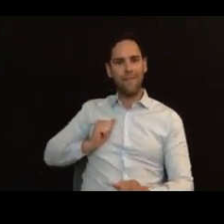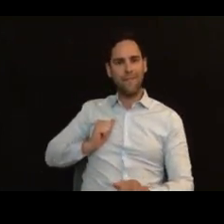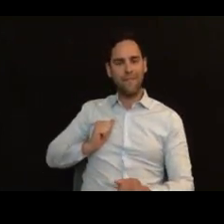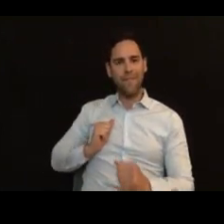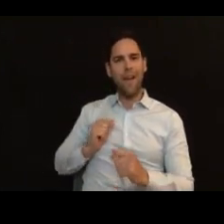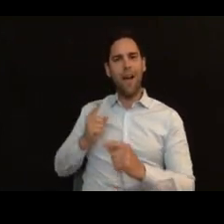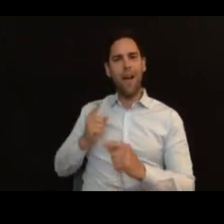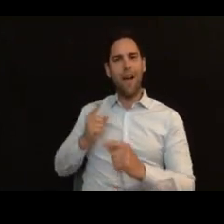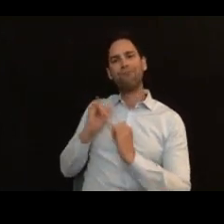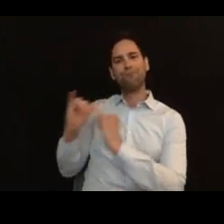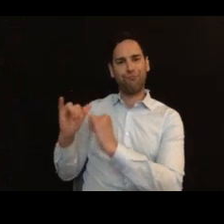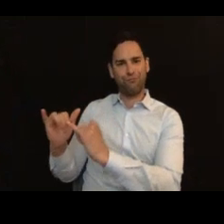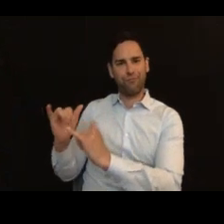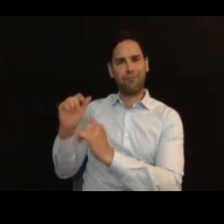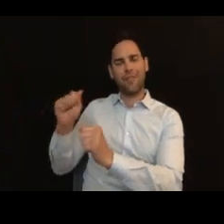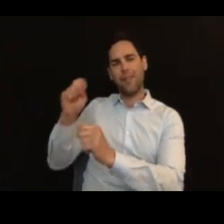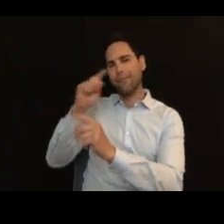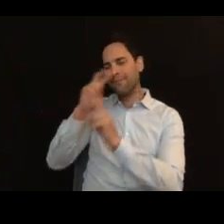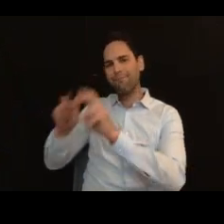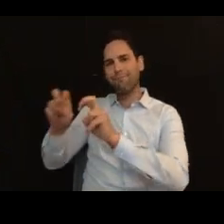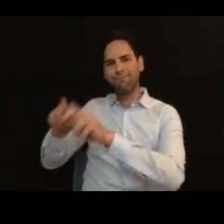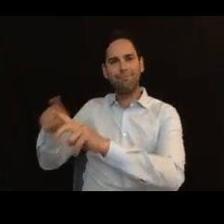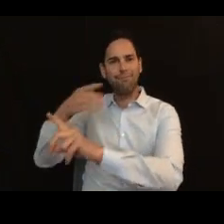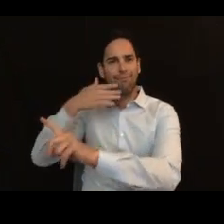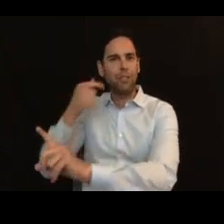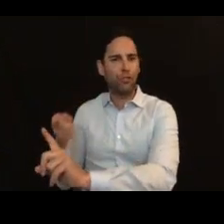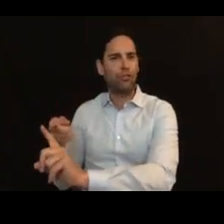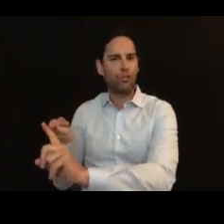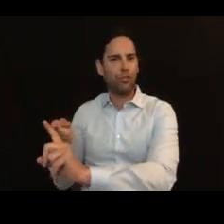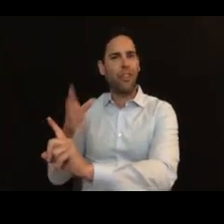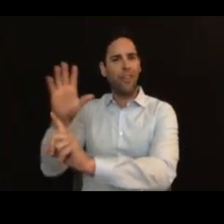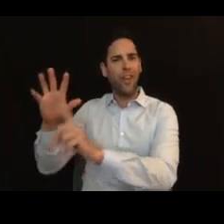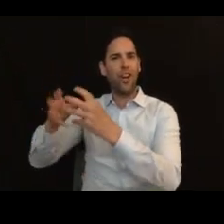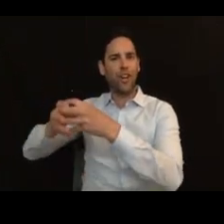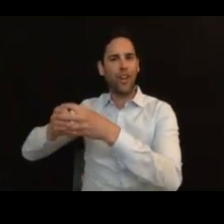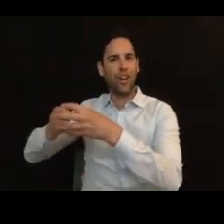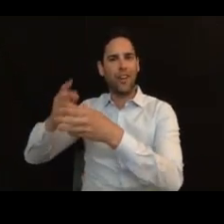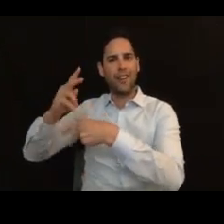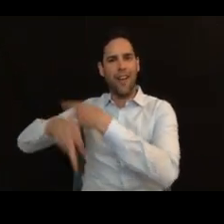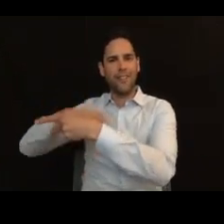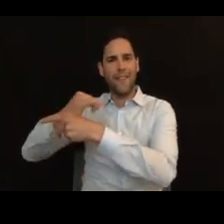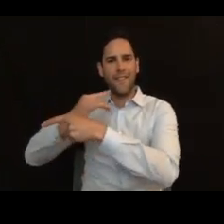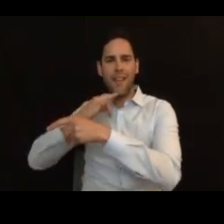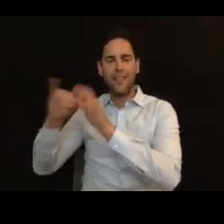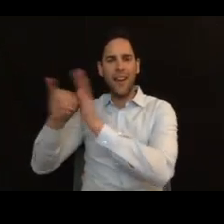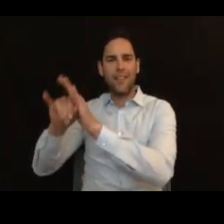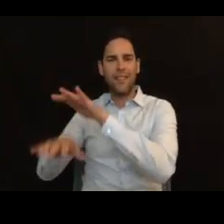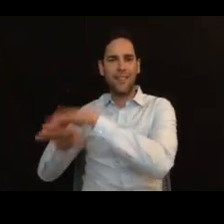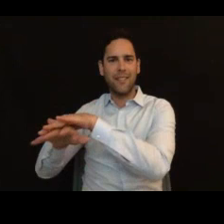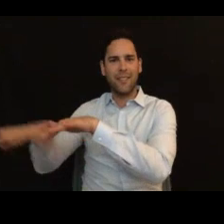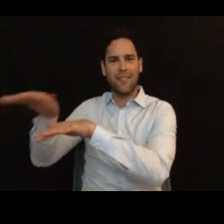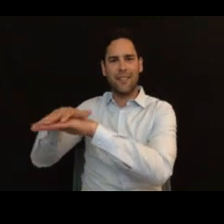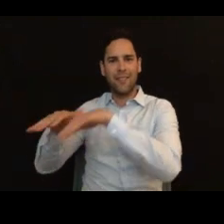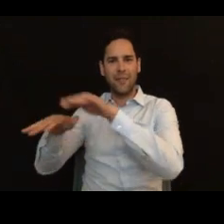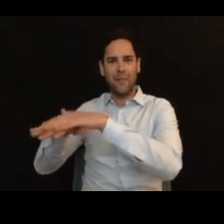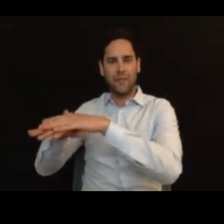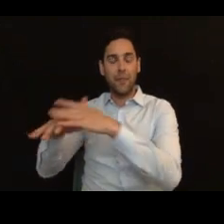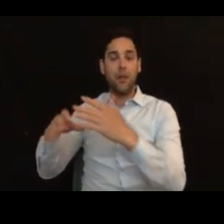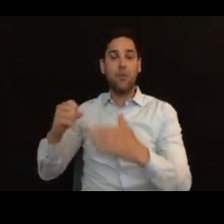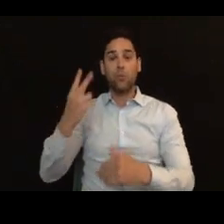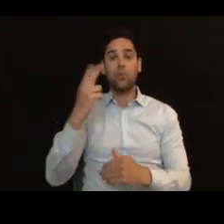certain overlapping dimensions of identity. So yeah, on the left, that's me more in an academic